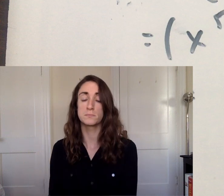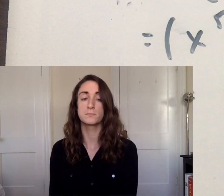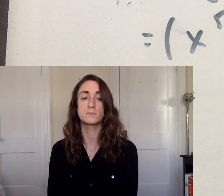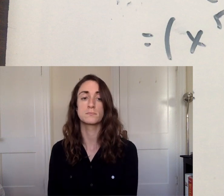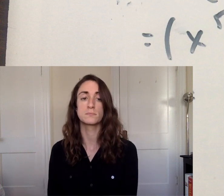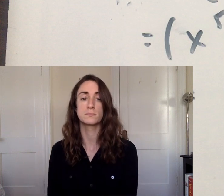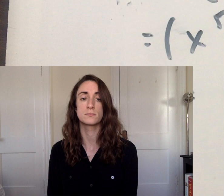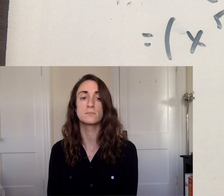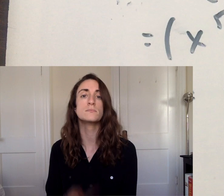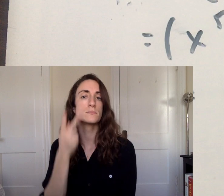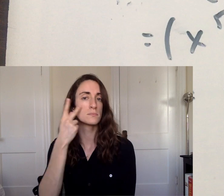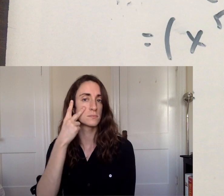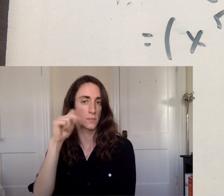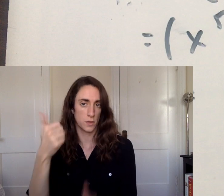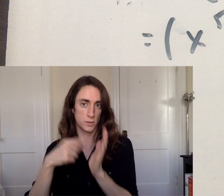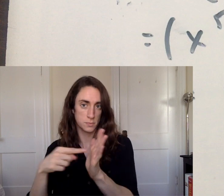6th.